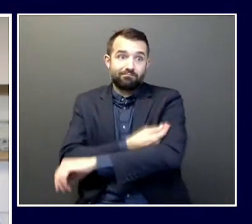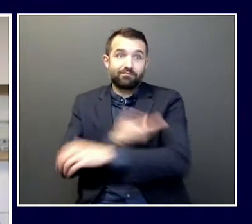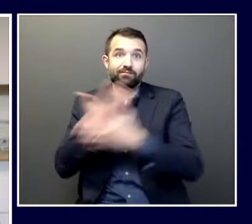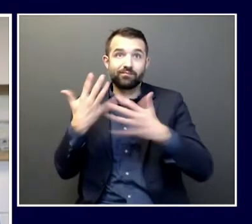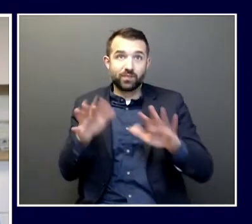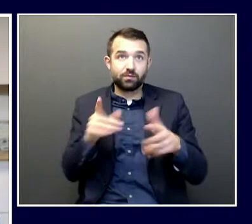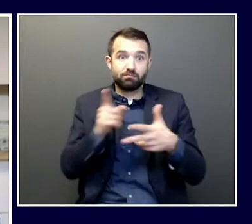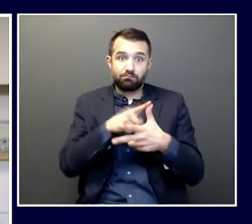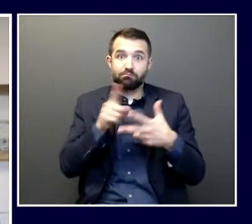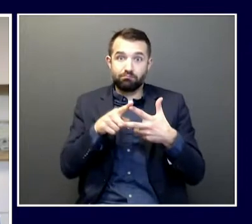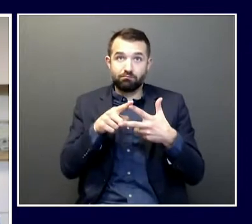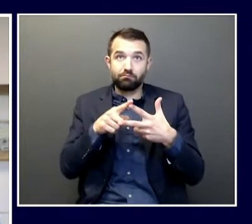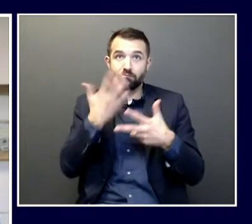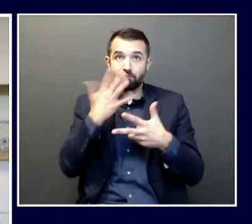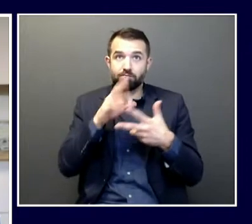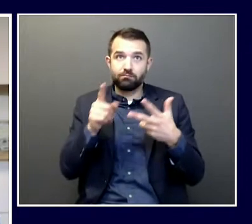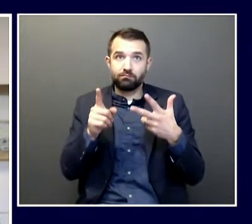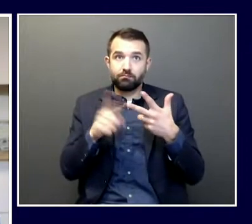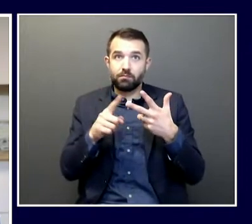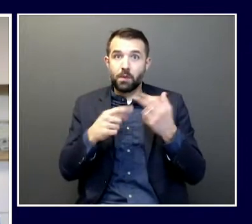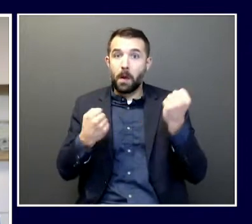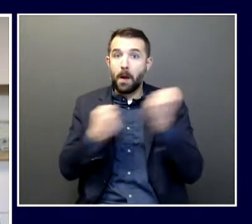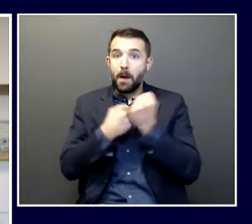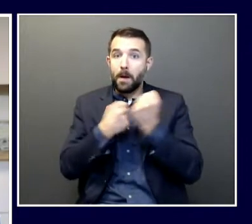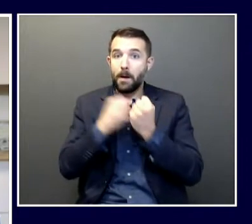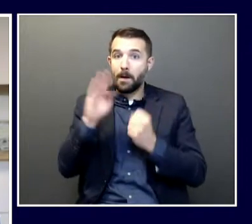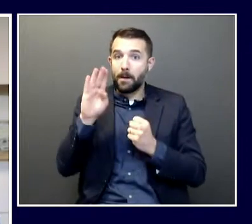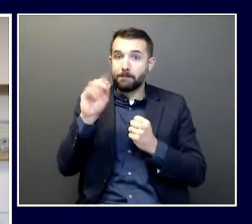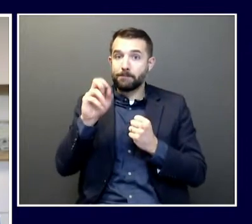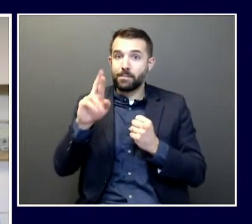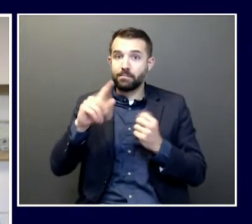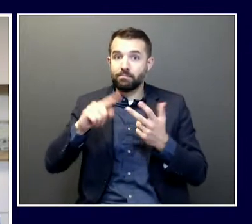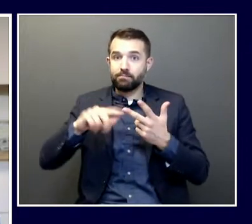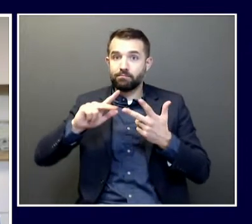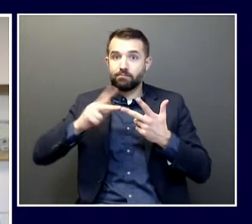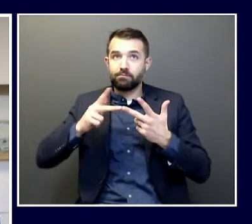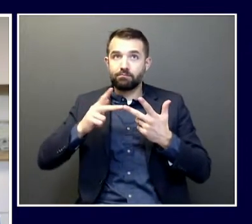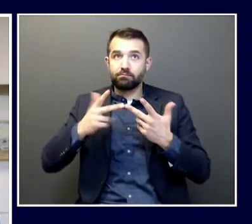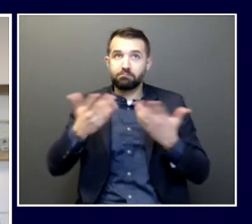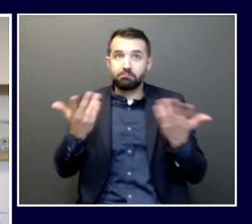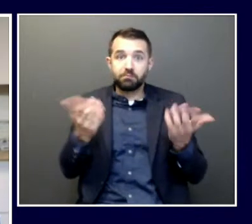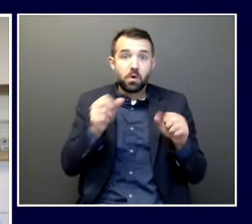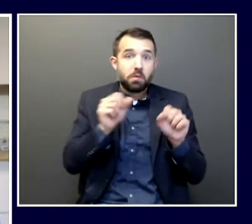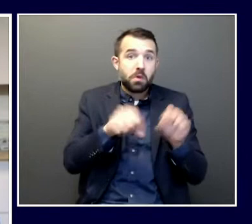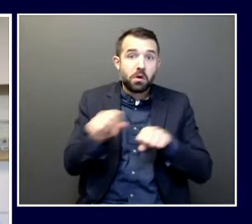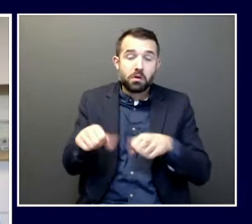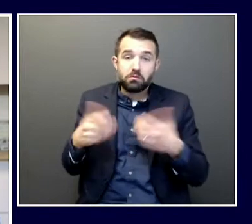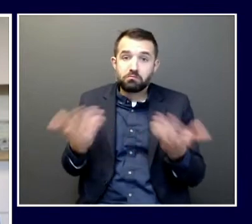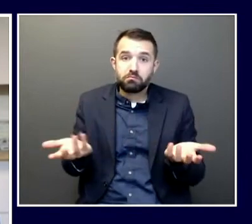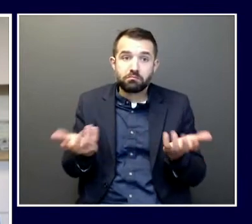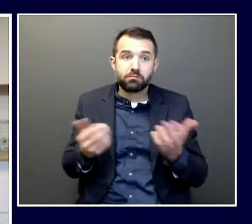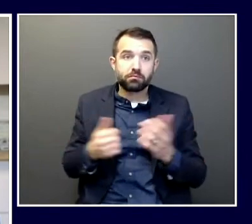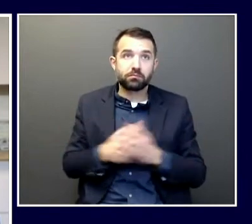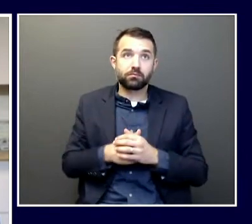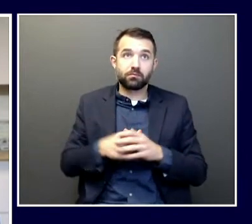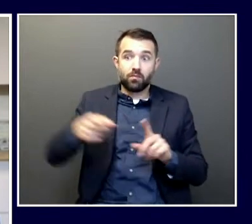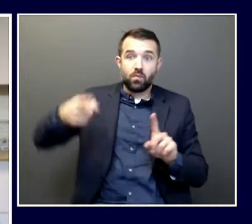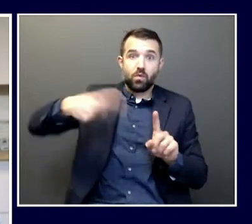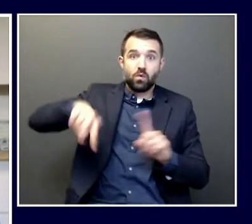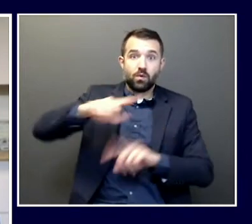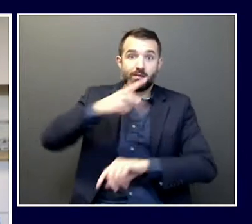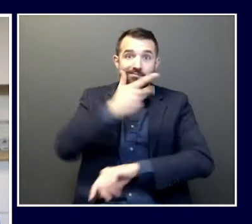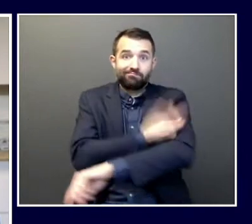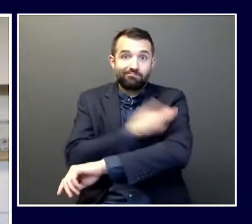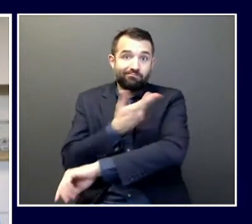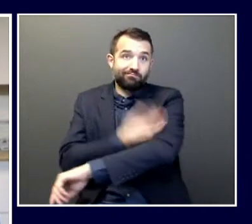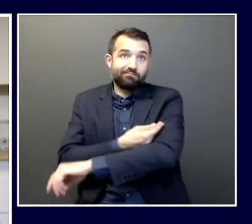individuals have tended to be a bit older and have had a much higher likelihood of having chronic or background medical problems